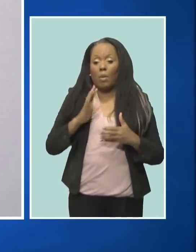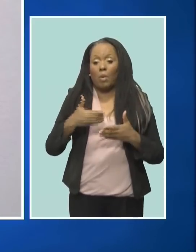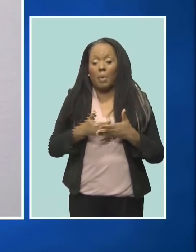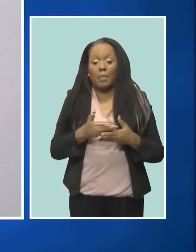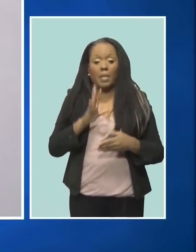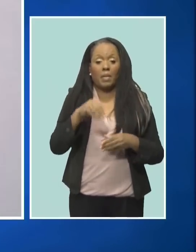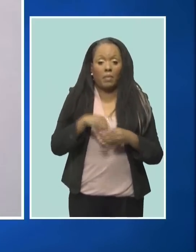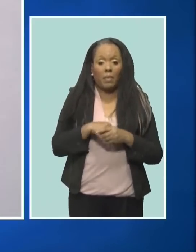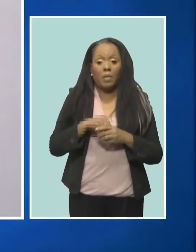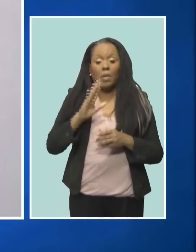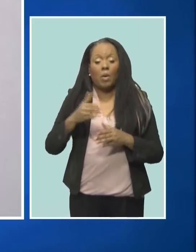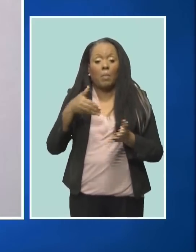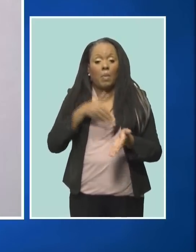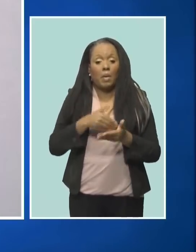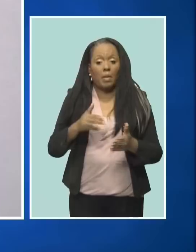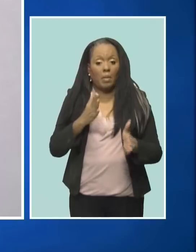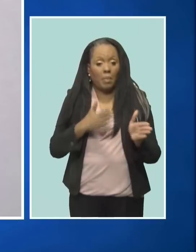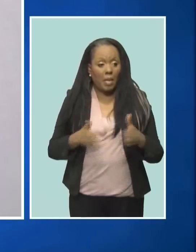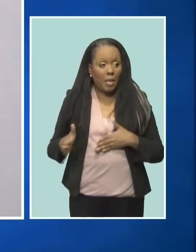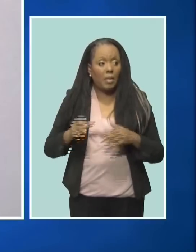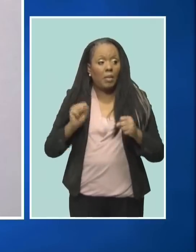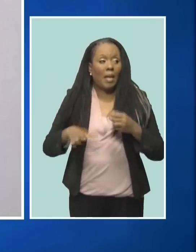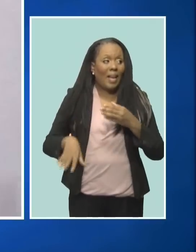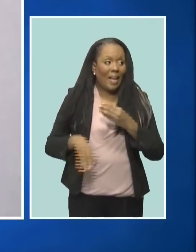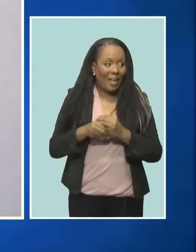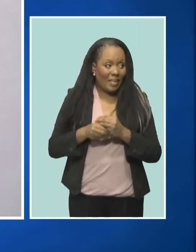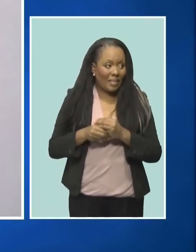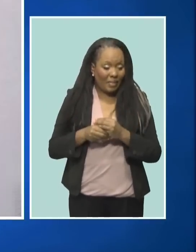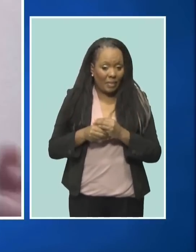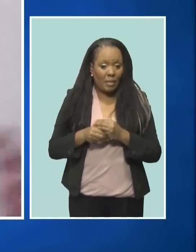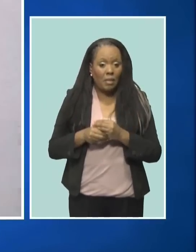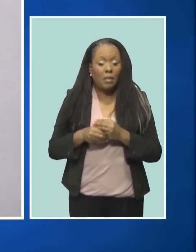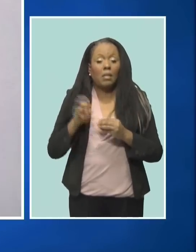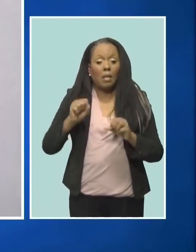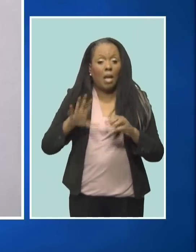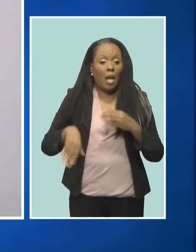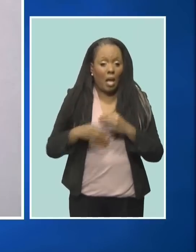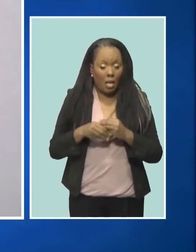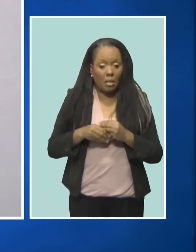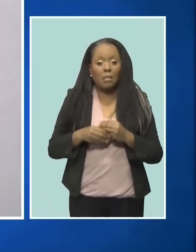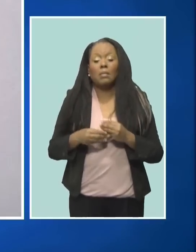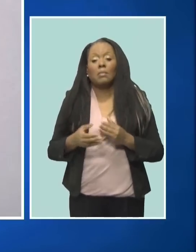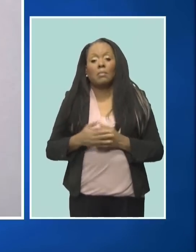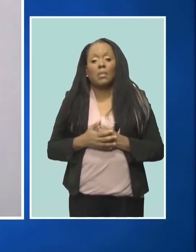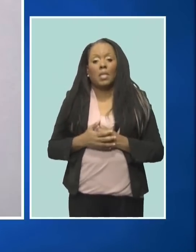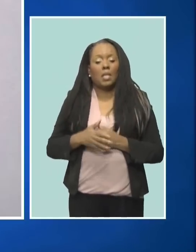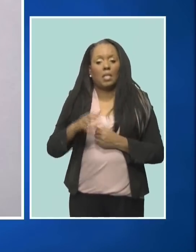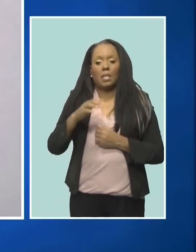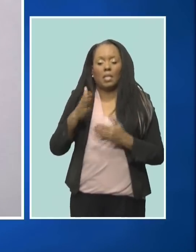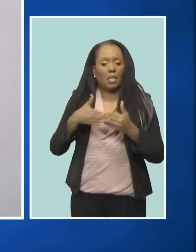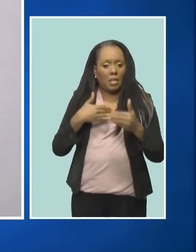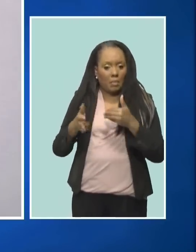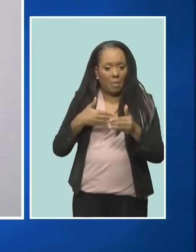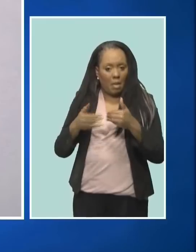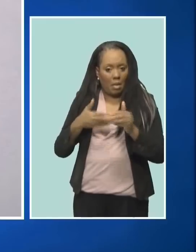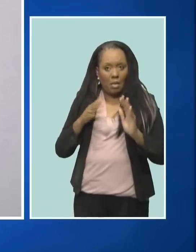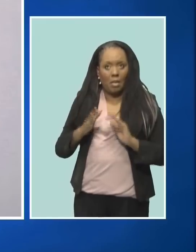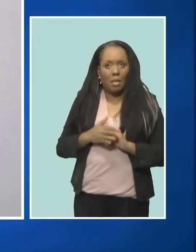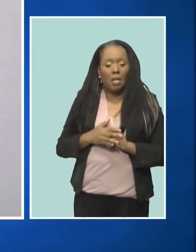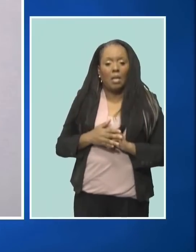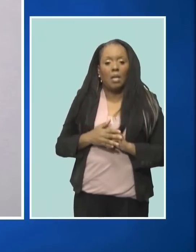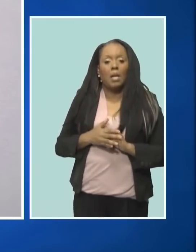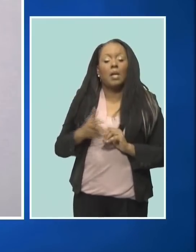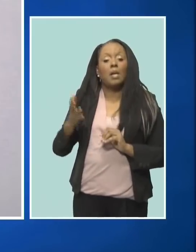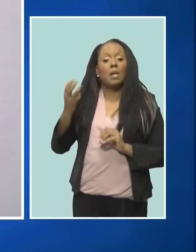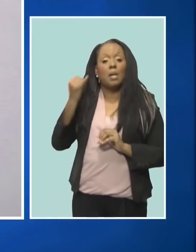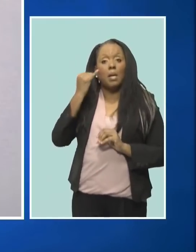of that baby's life, they can come onto the plan in open enrollment. So there's no preclusion of any consideration at all for existence.